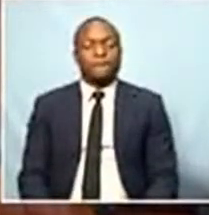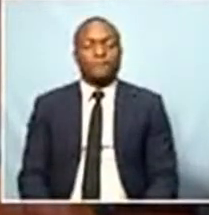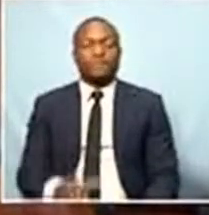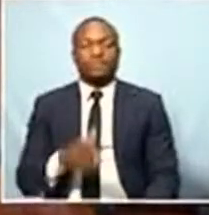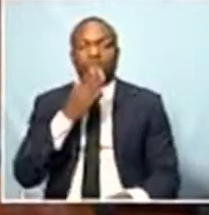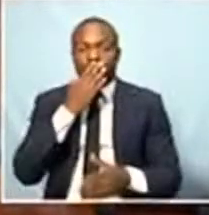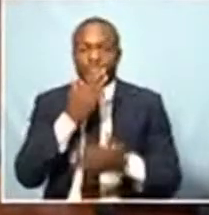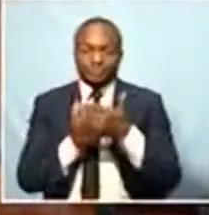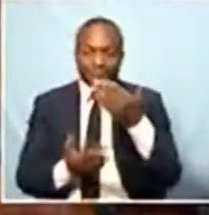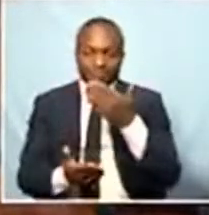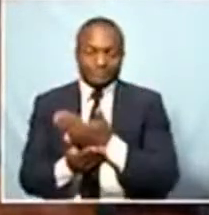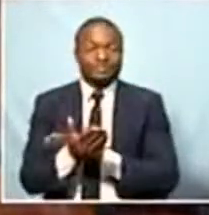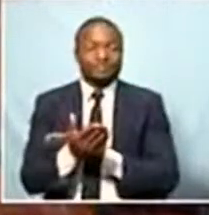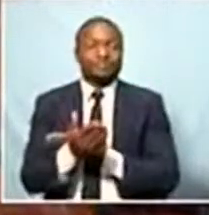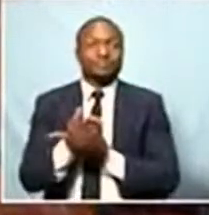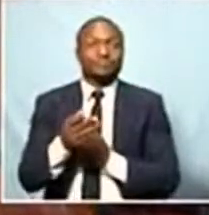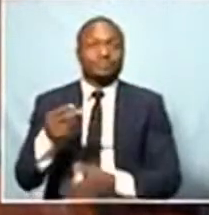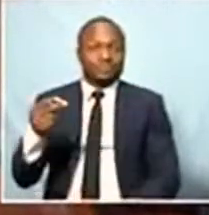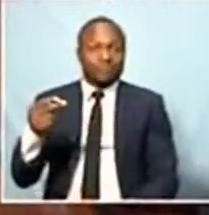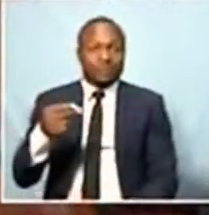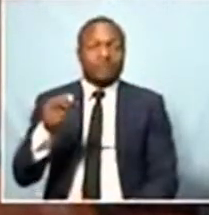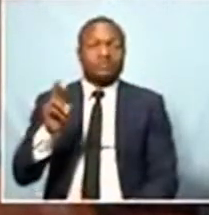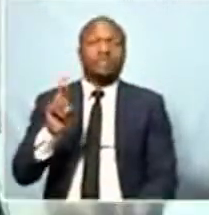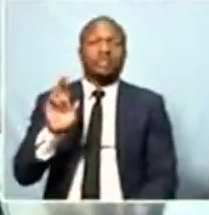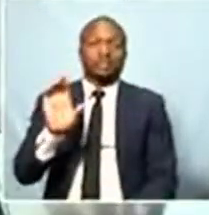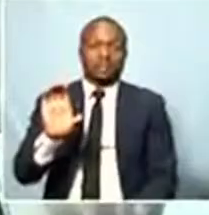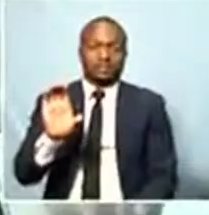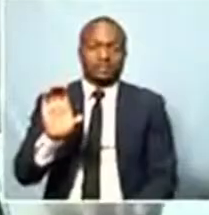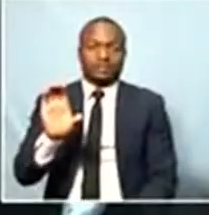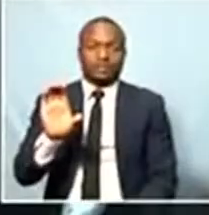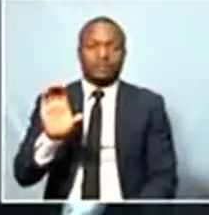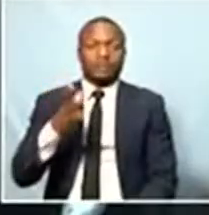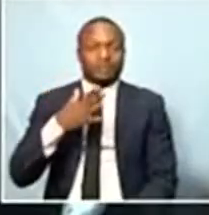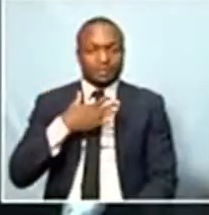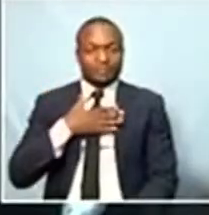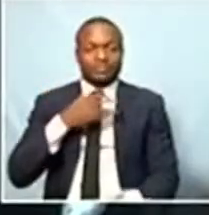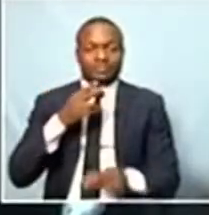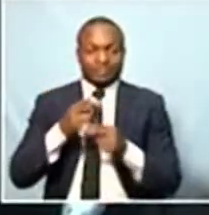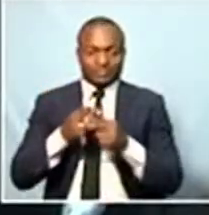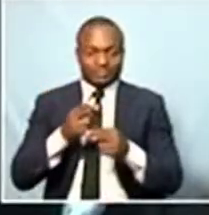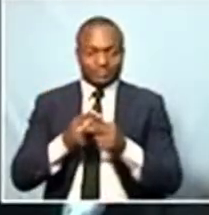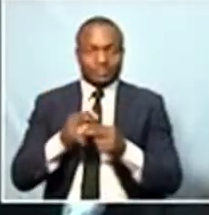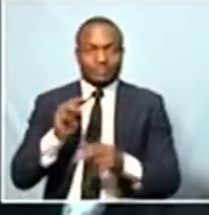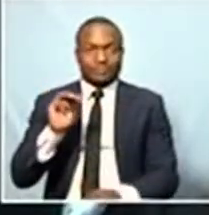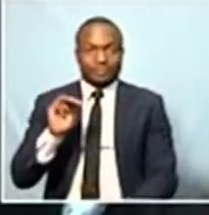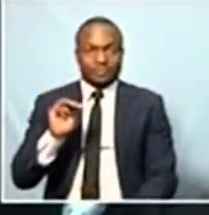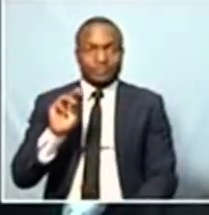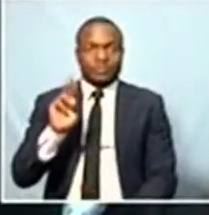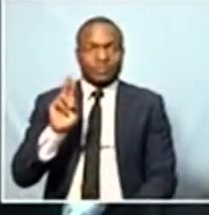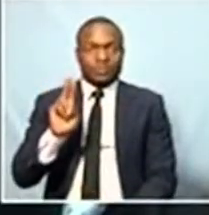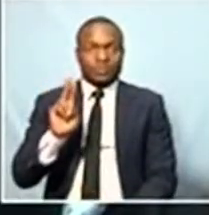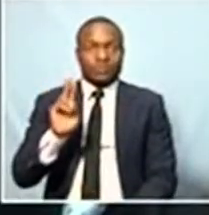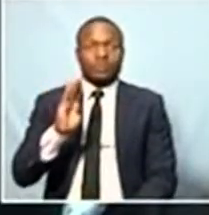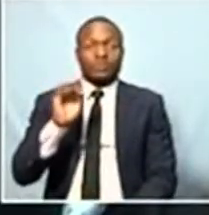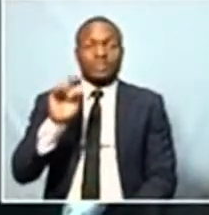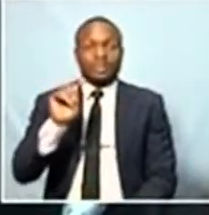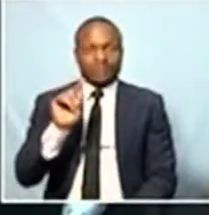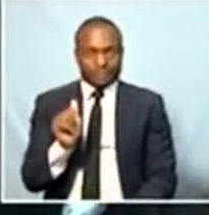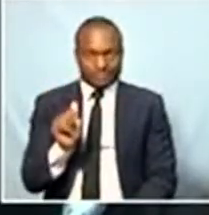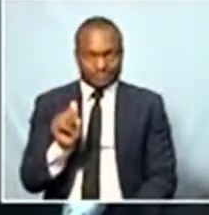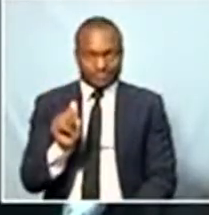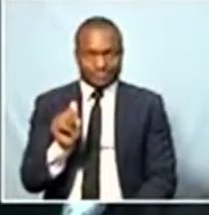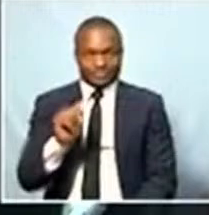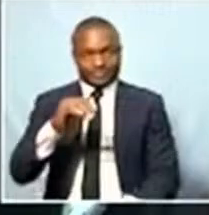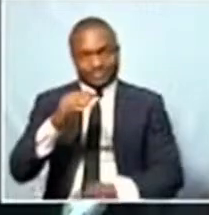Good morning, HRC, and good morning, Chair. My name is Muvita Anakoka, Member of Parliament for Luena constituency. You're